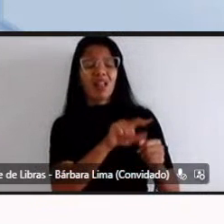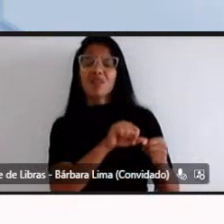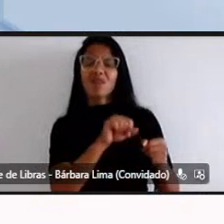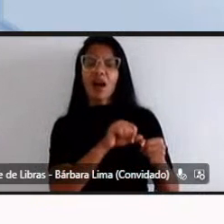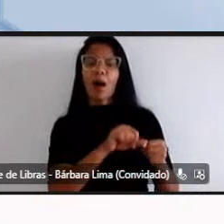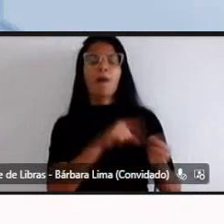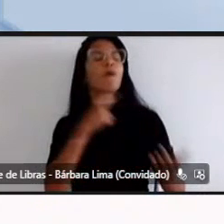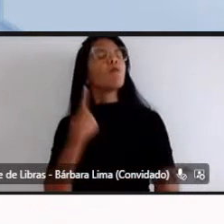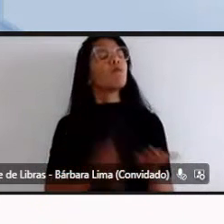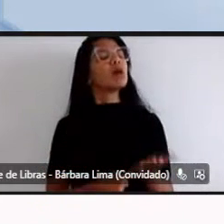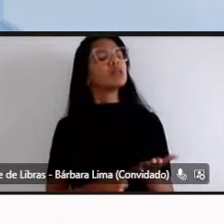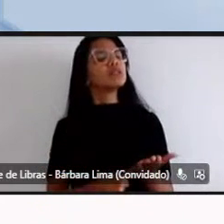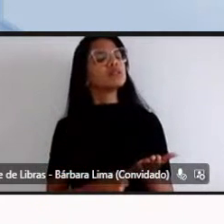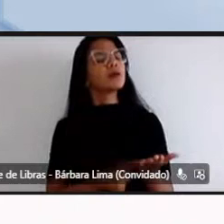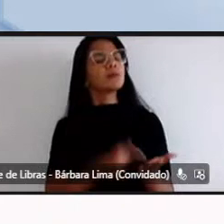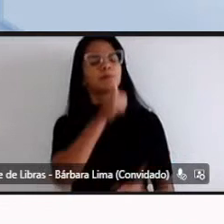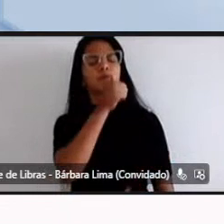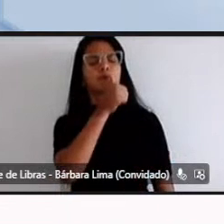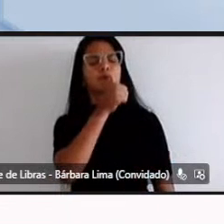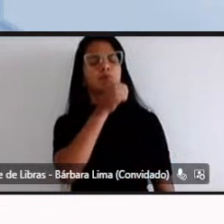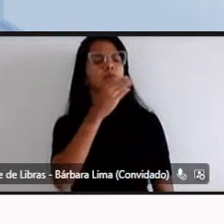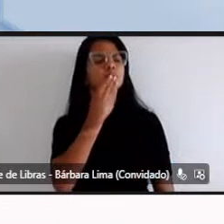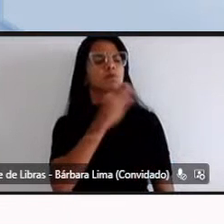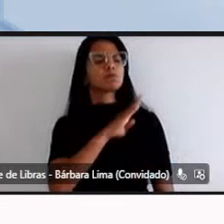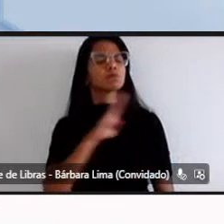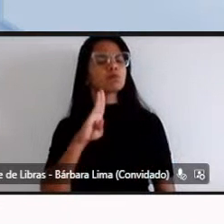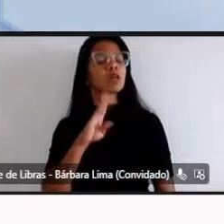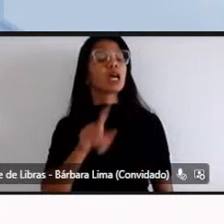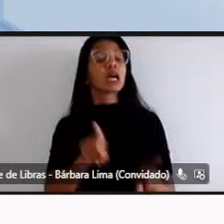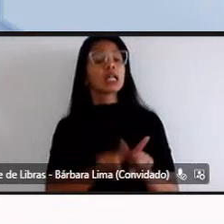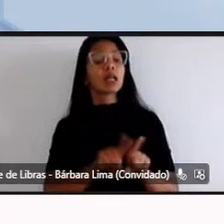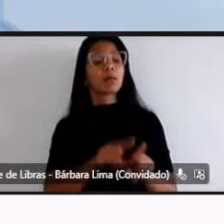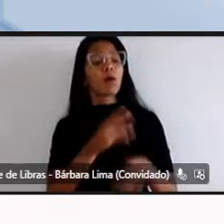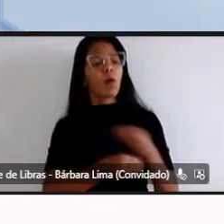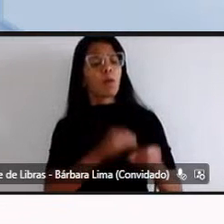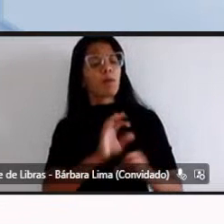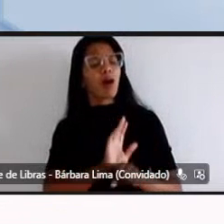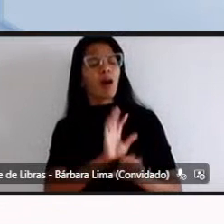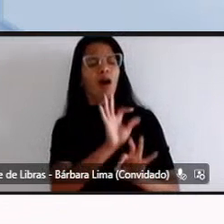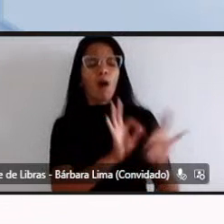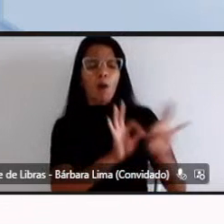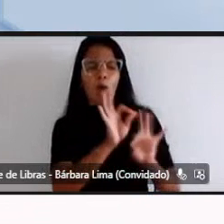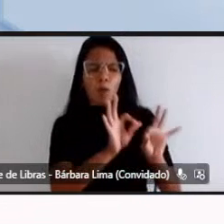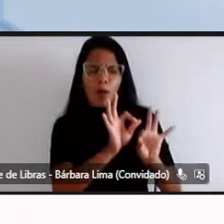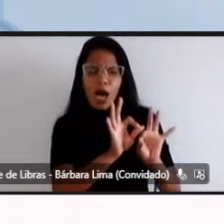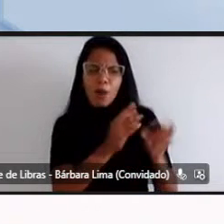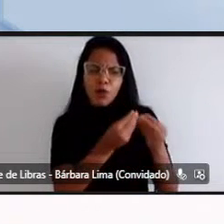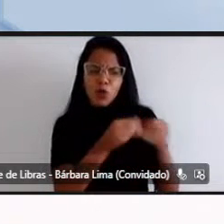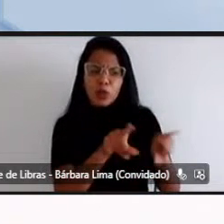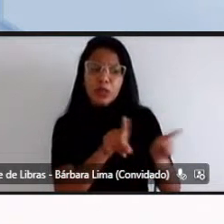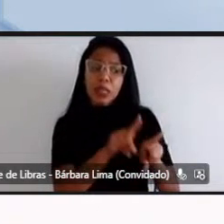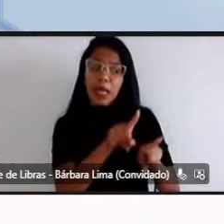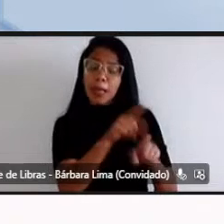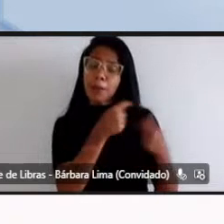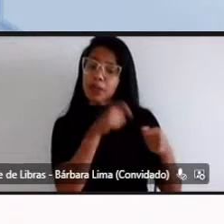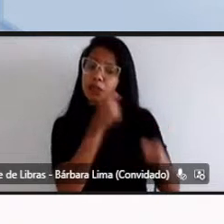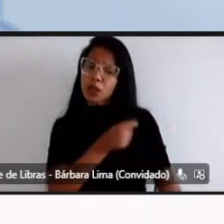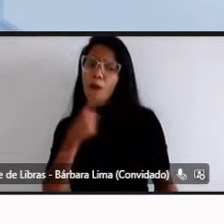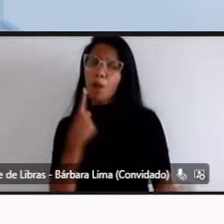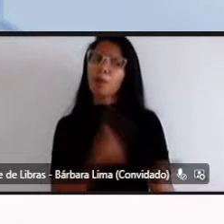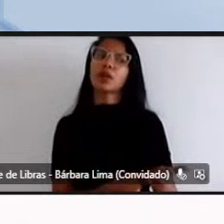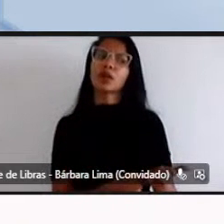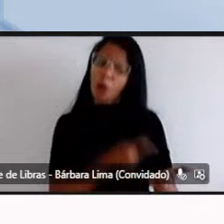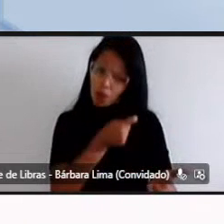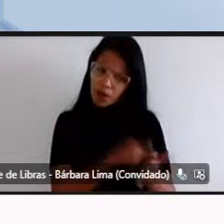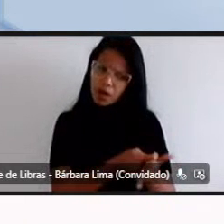alguns compromissos para reparar os danos e ele deve cumprir esses compromissos. Esses acordos devem